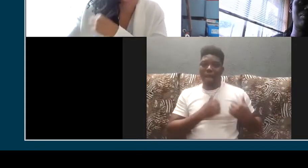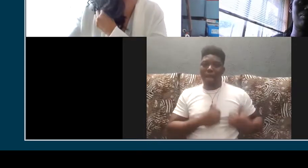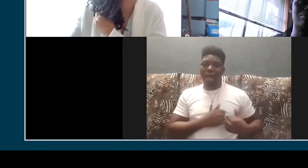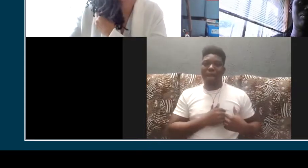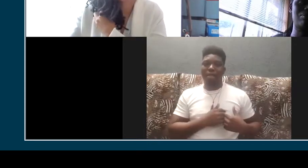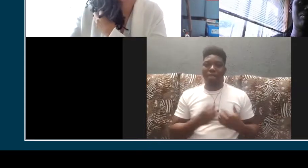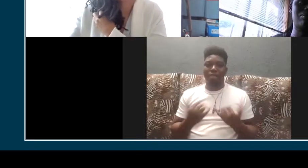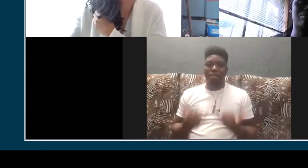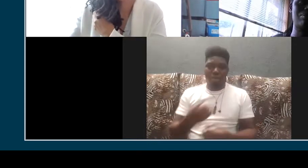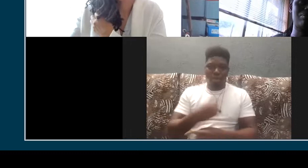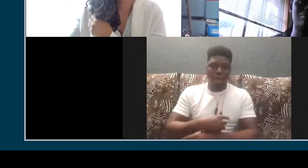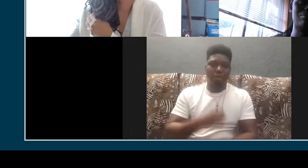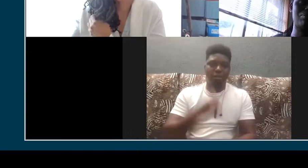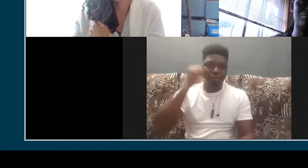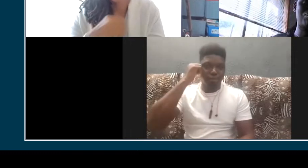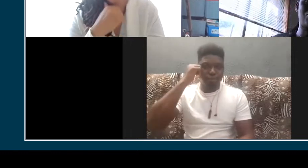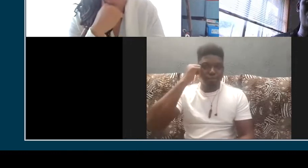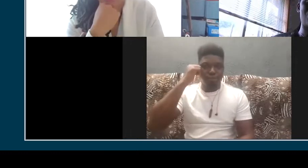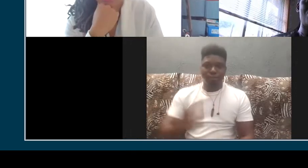from this discussion?